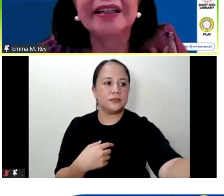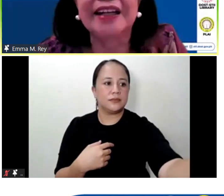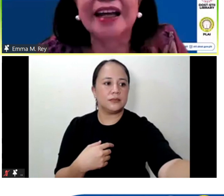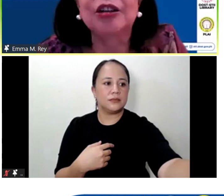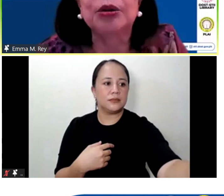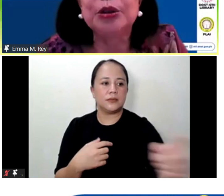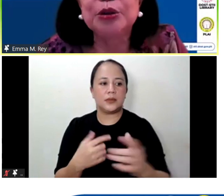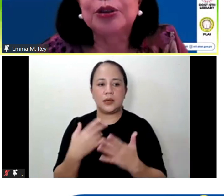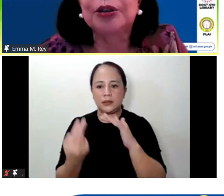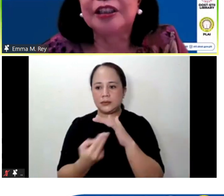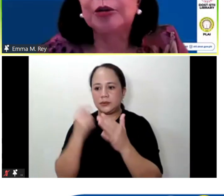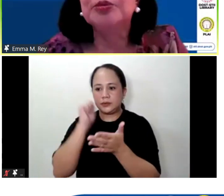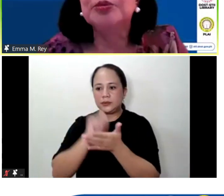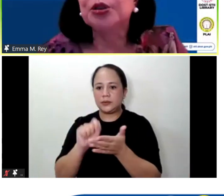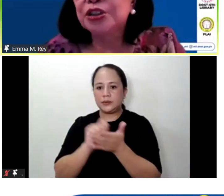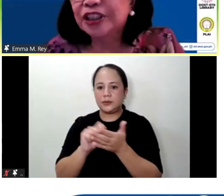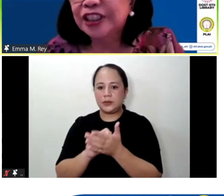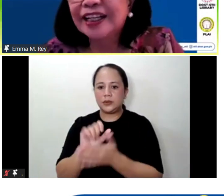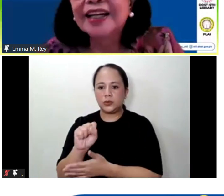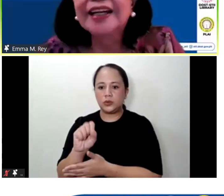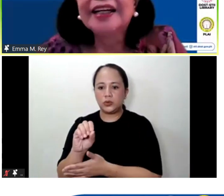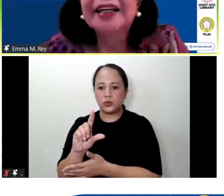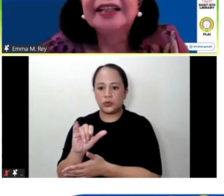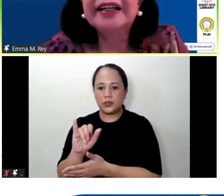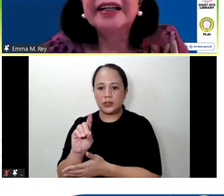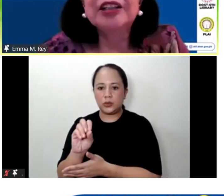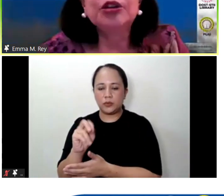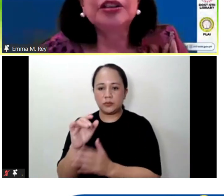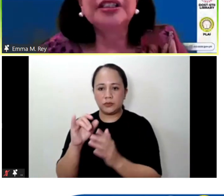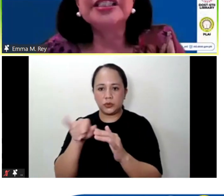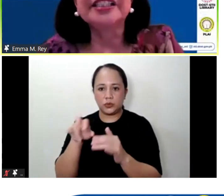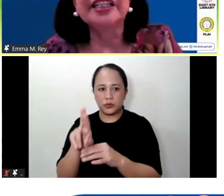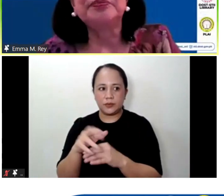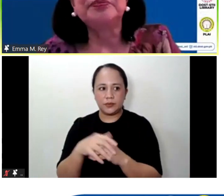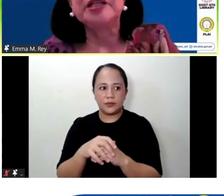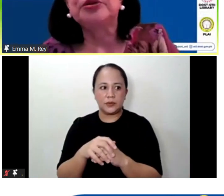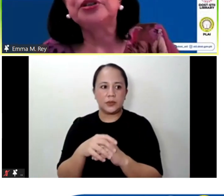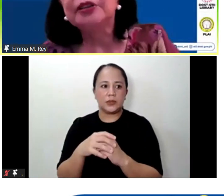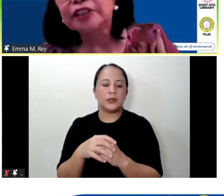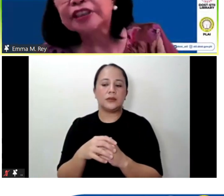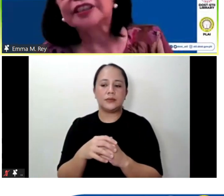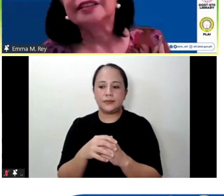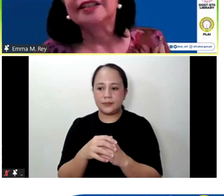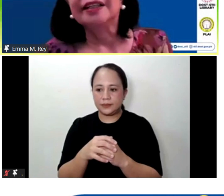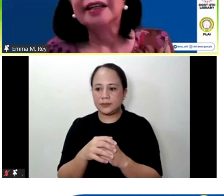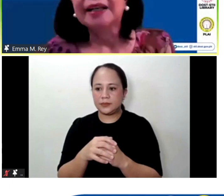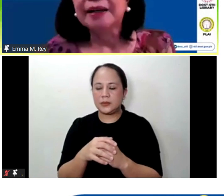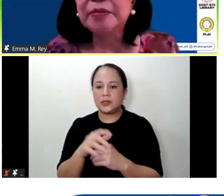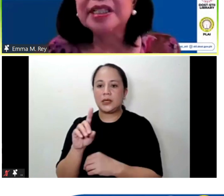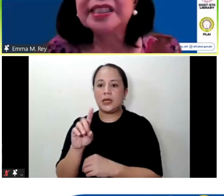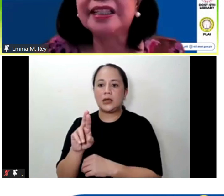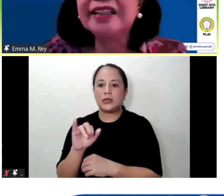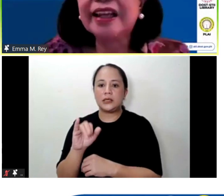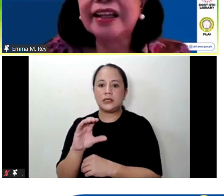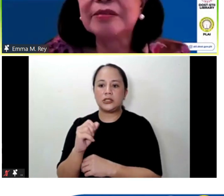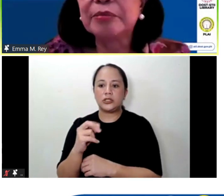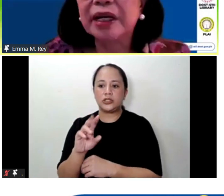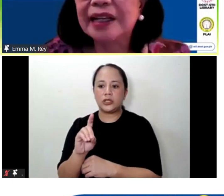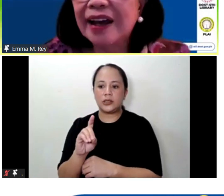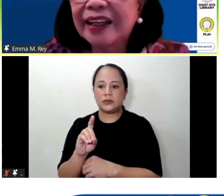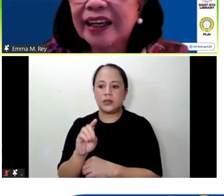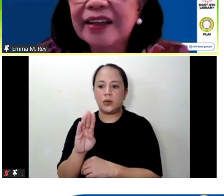Undersecretary Renato U. Solidum Jr., Director Richard P. Burgos, Ms.